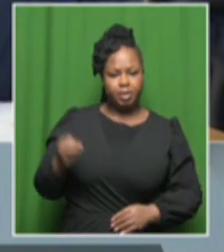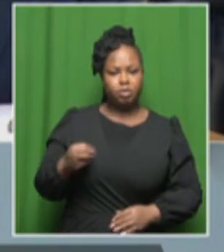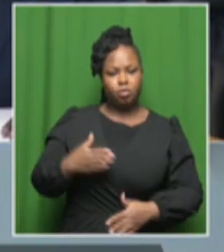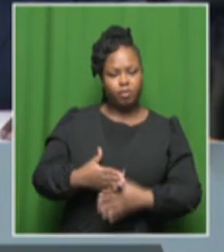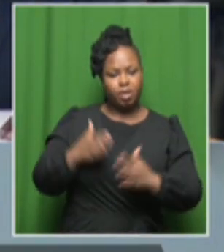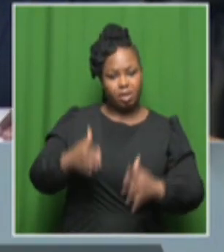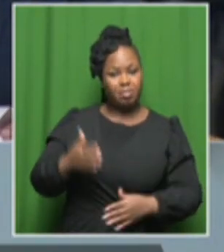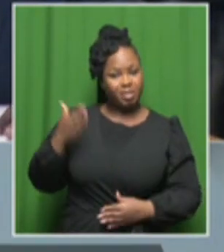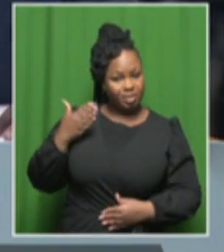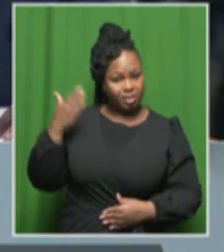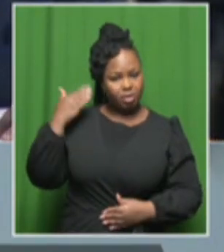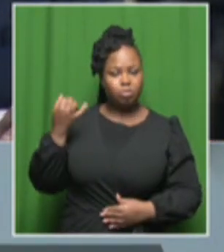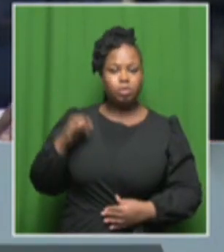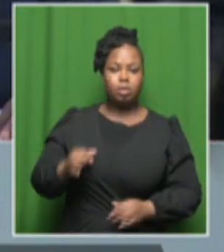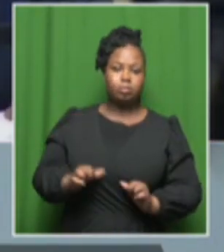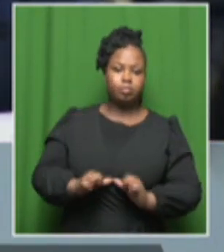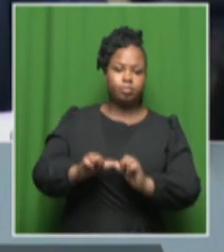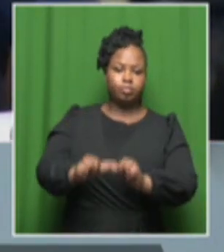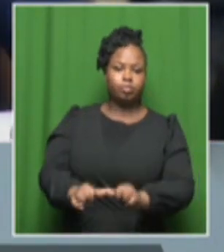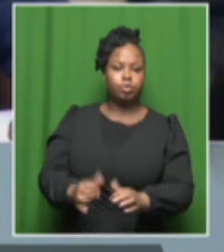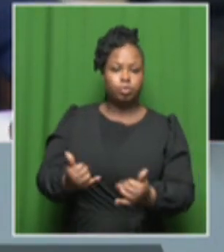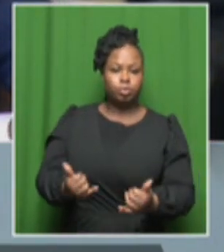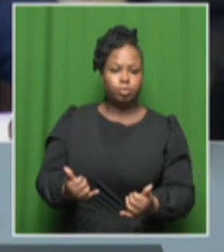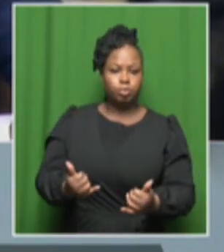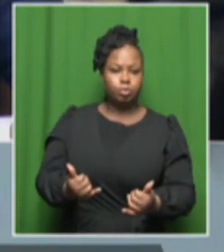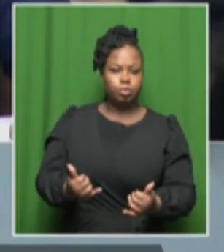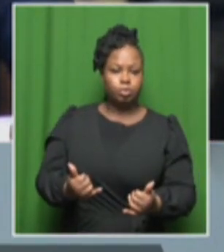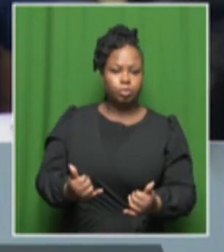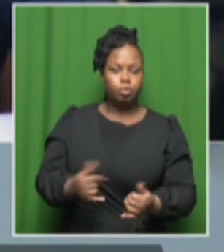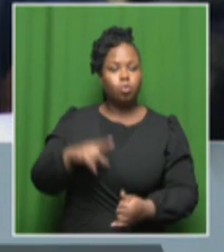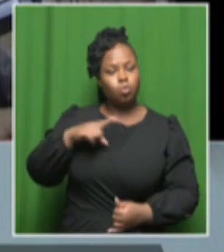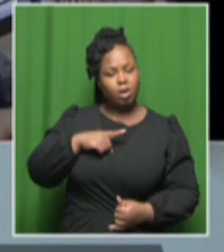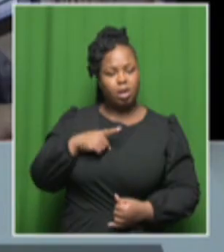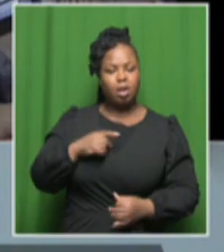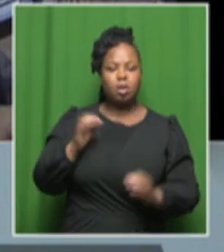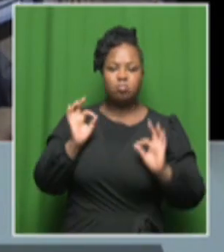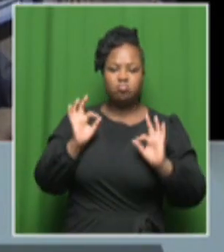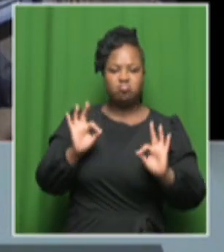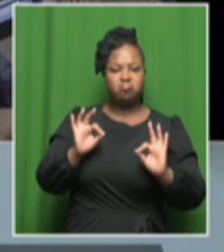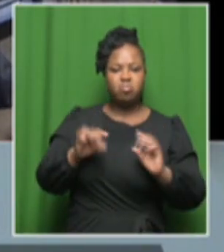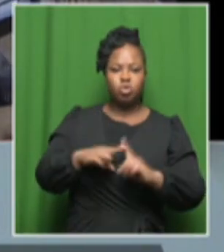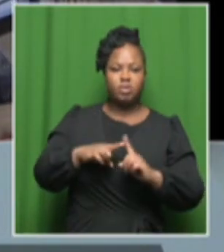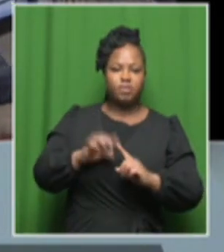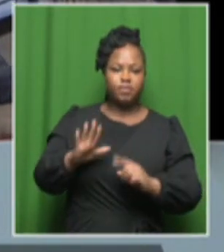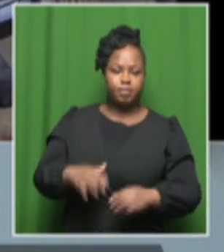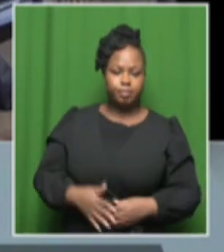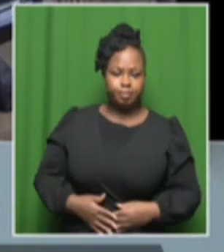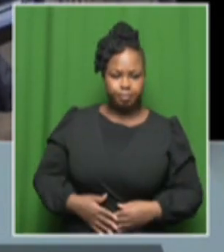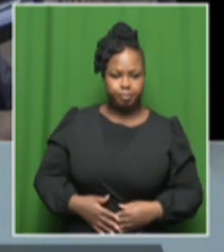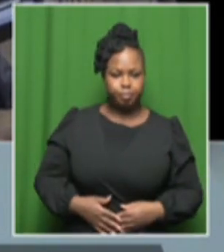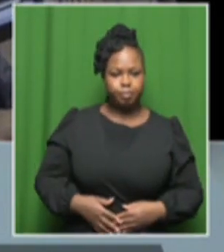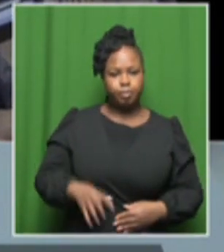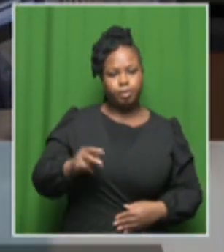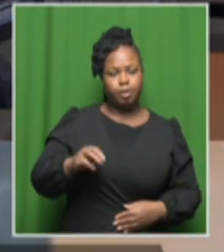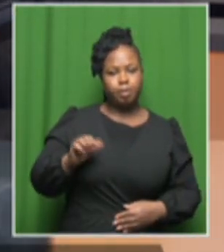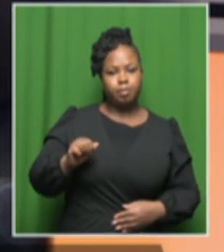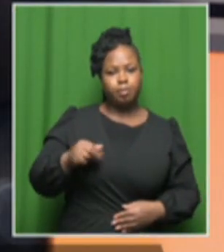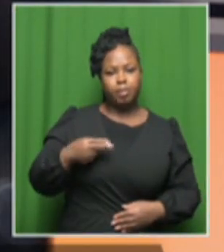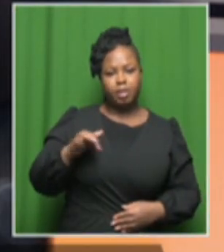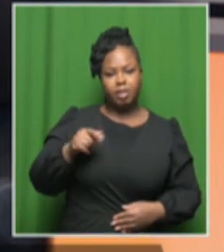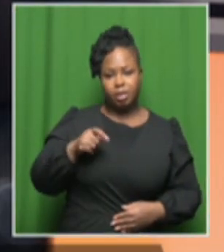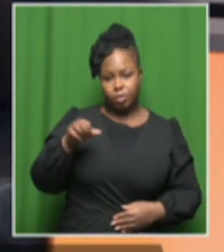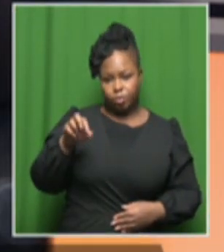Labour then, and we still maintain them today because of their level of progressiveness. Mr. Mahlangu, I was